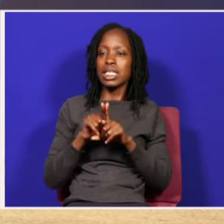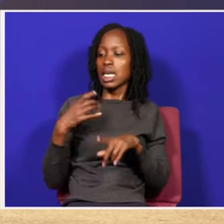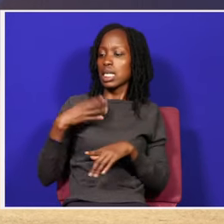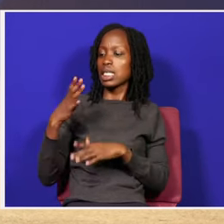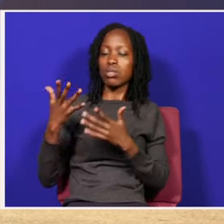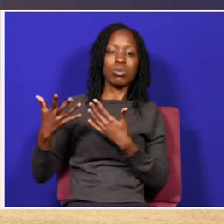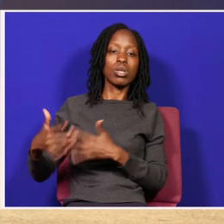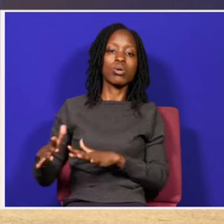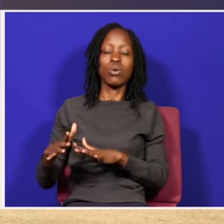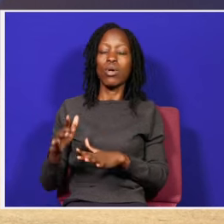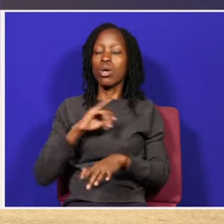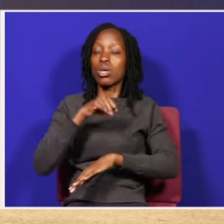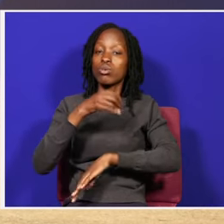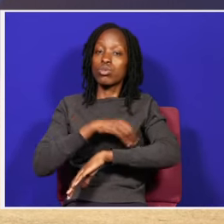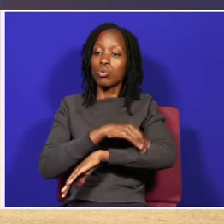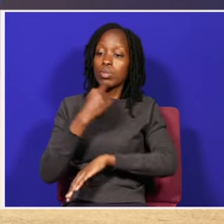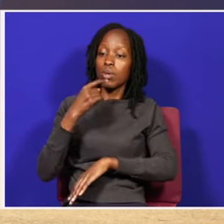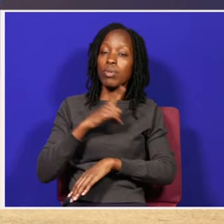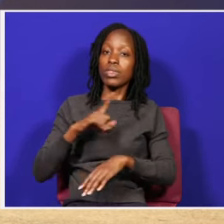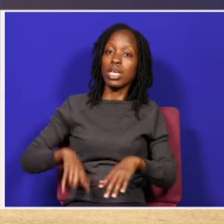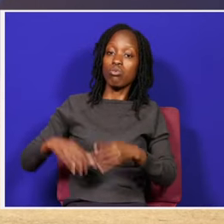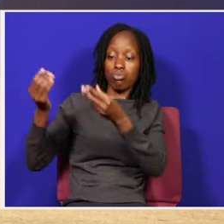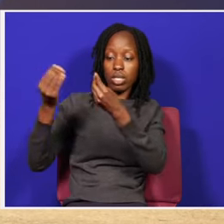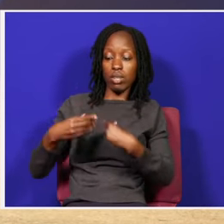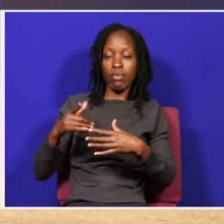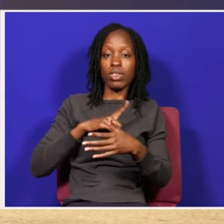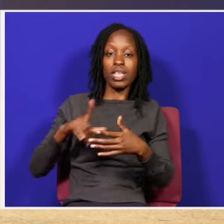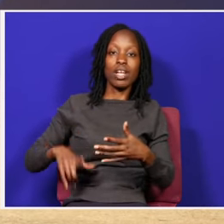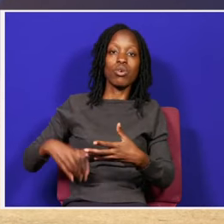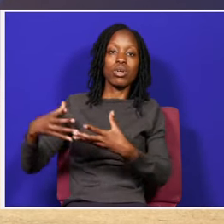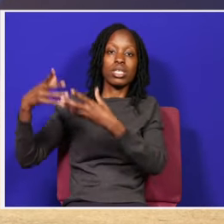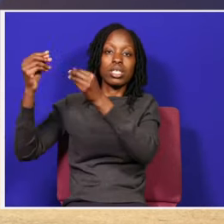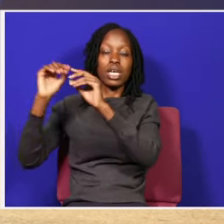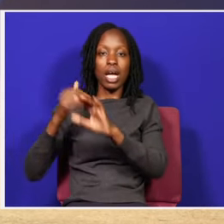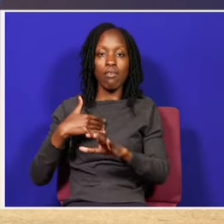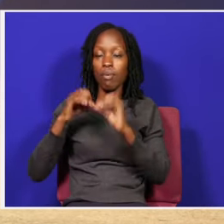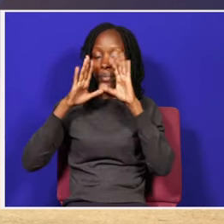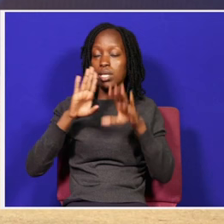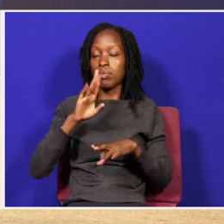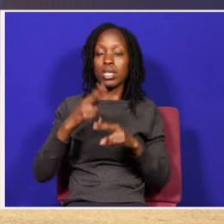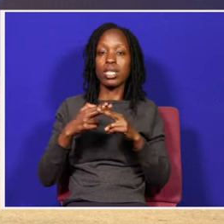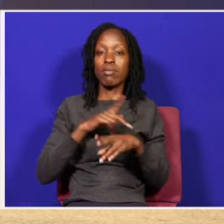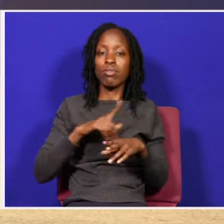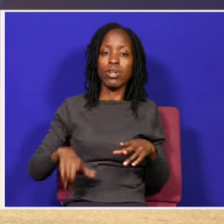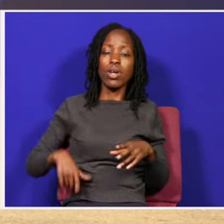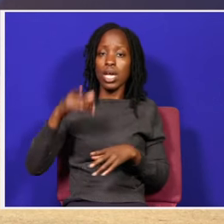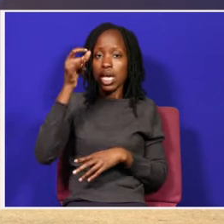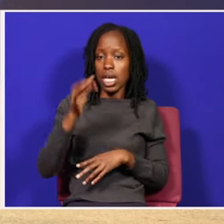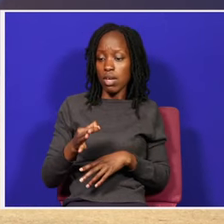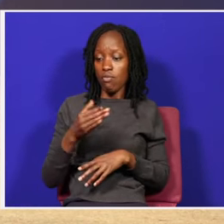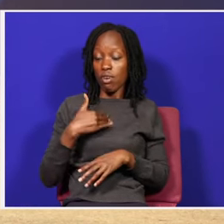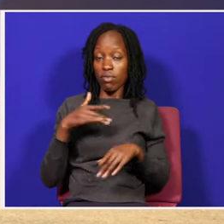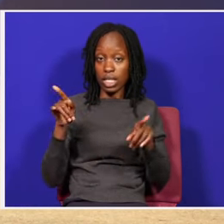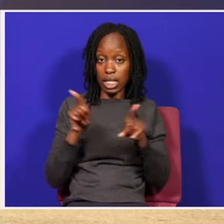he said, the Lord gave. The Lord has taken away. Blessed be the name of the Lord. If we take that